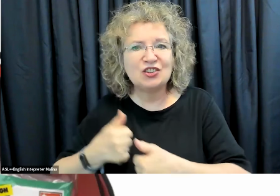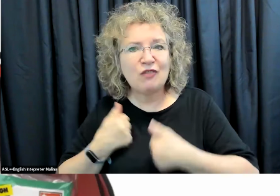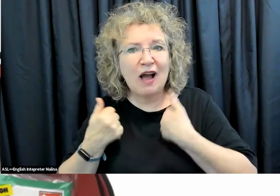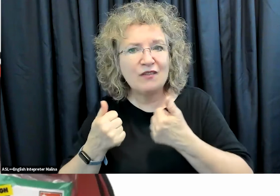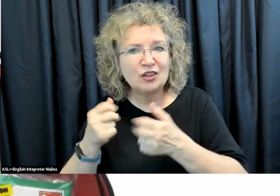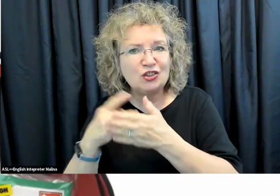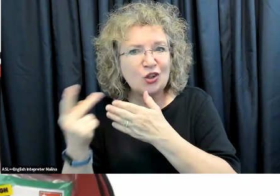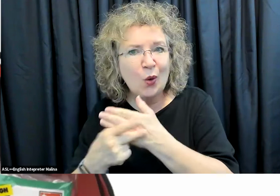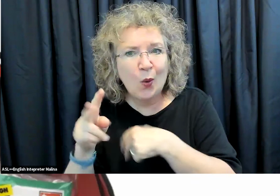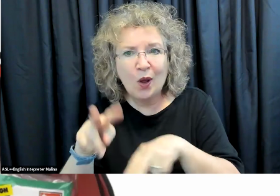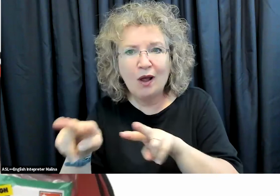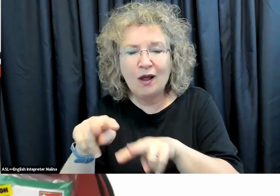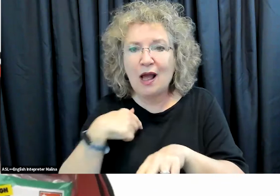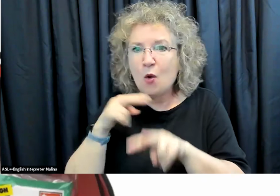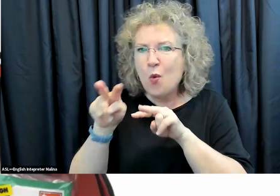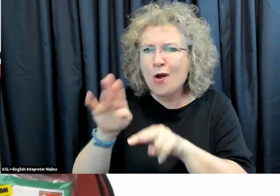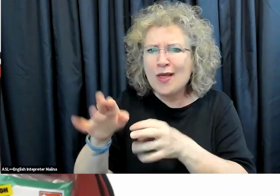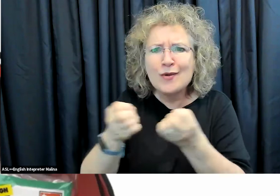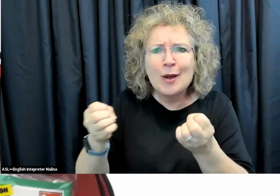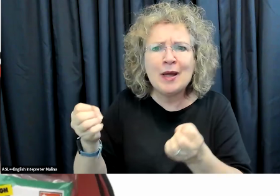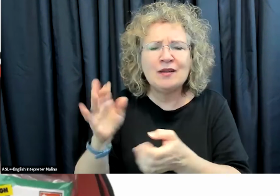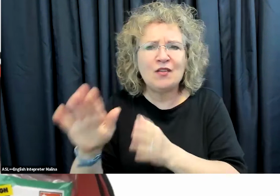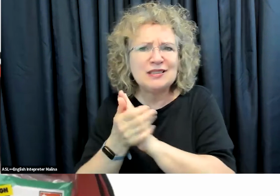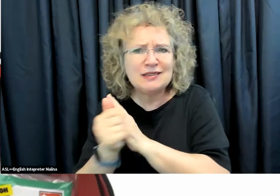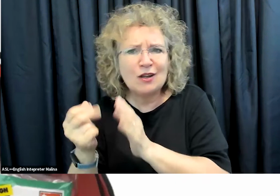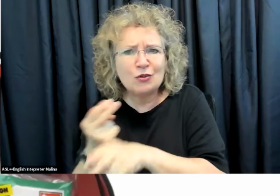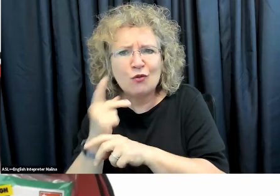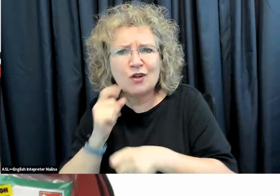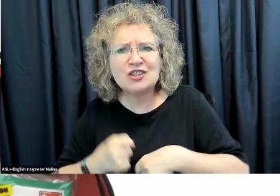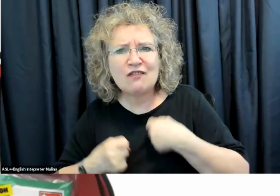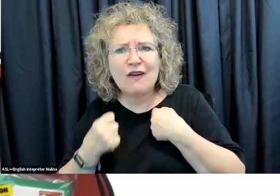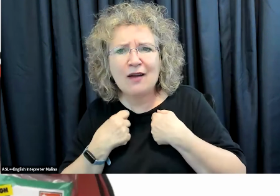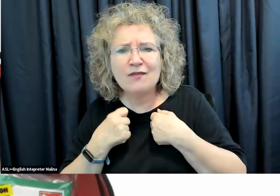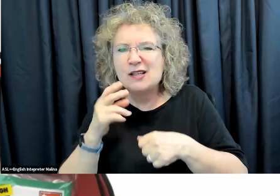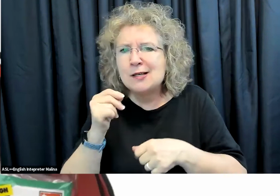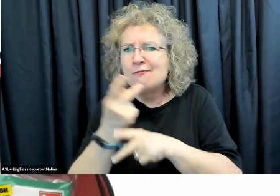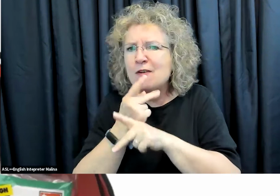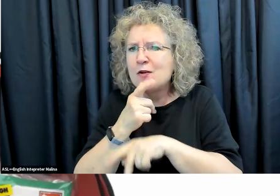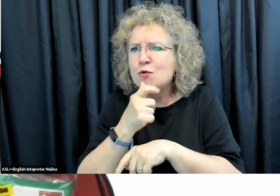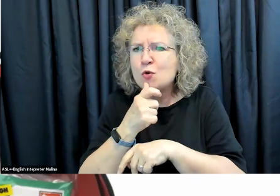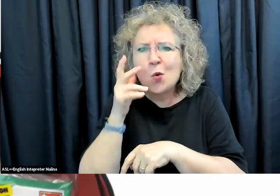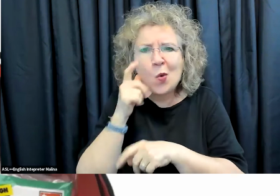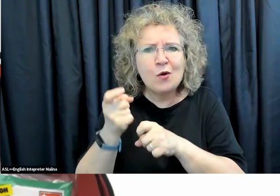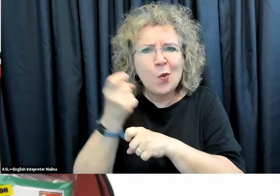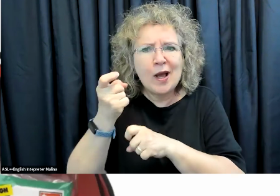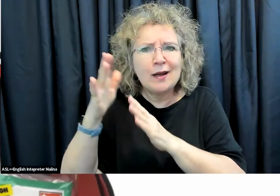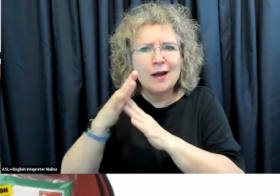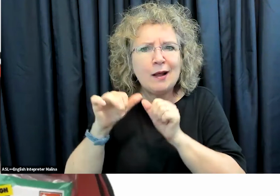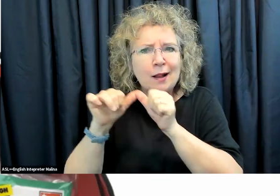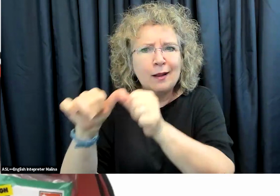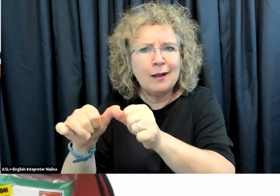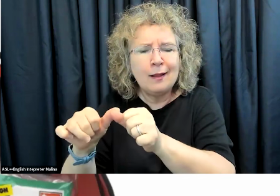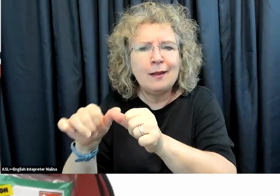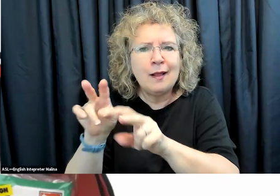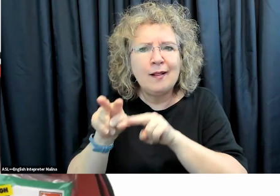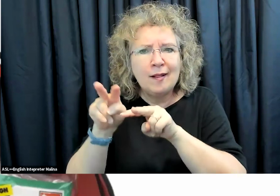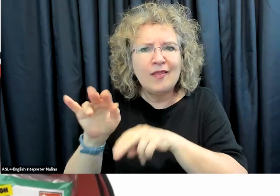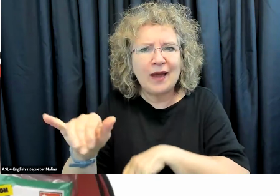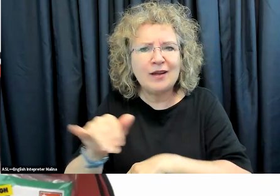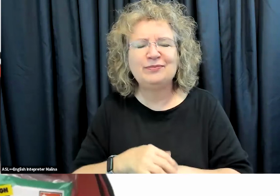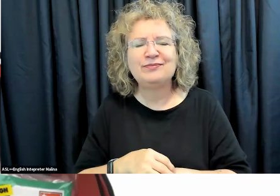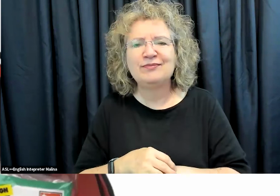survive, and just trying to predict who will make it to the end of the shows. Yet over the years, I've come to